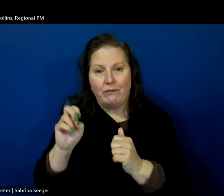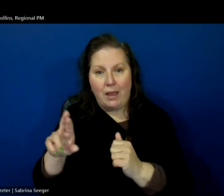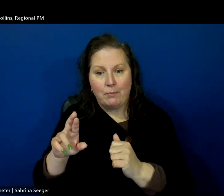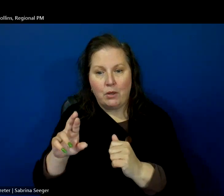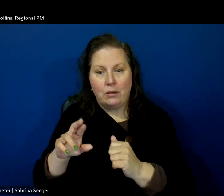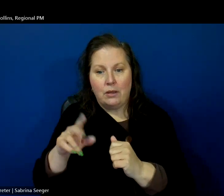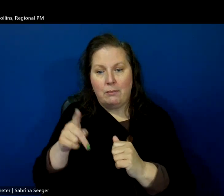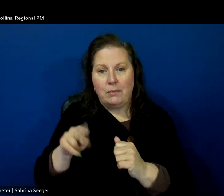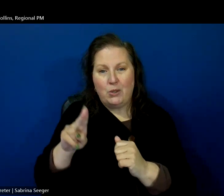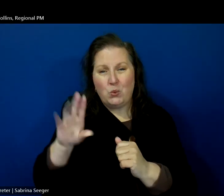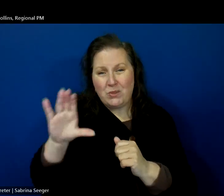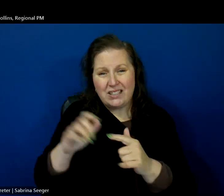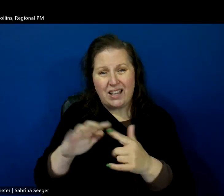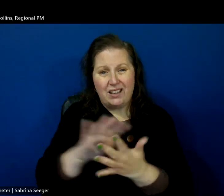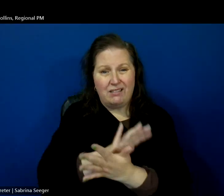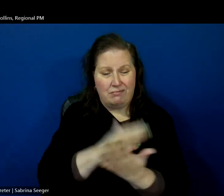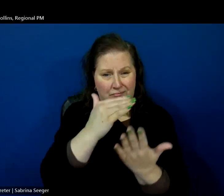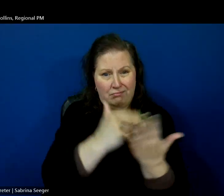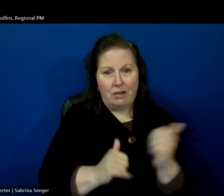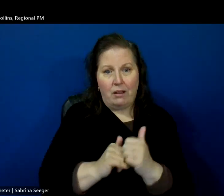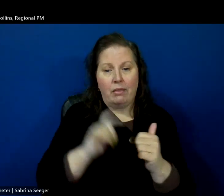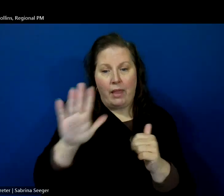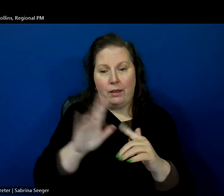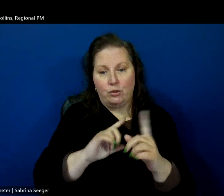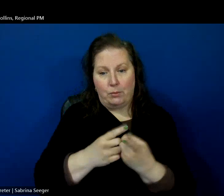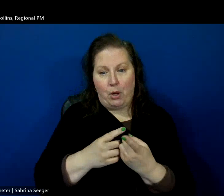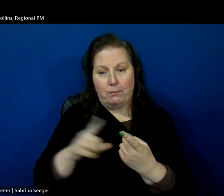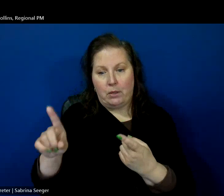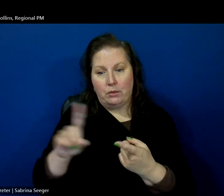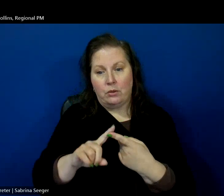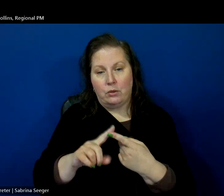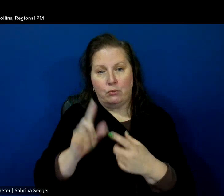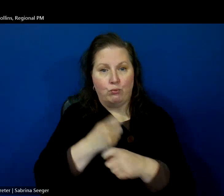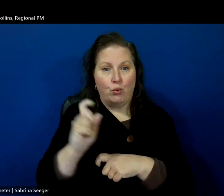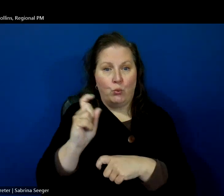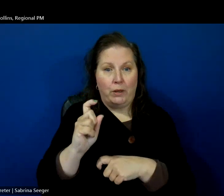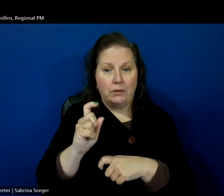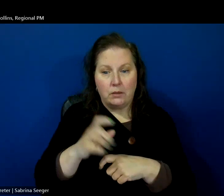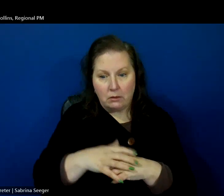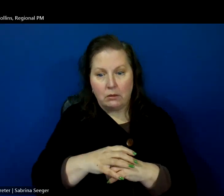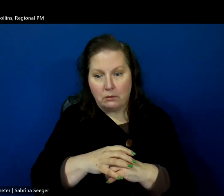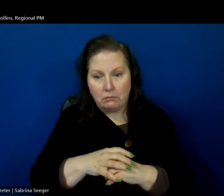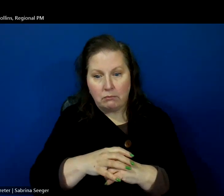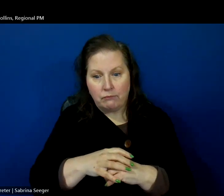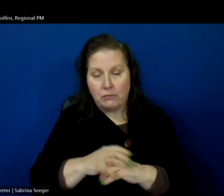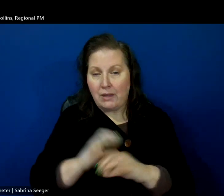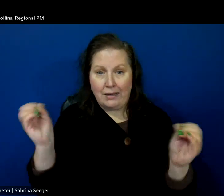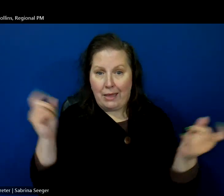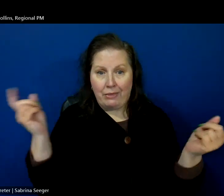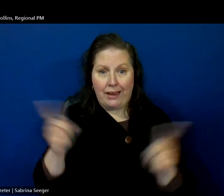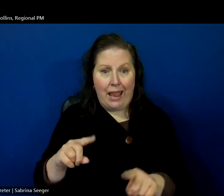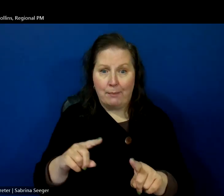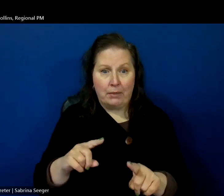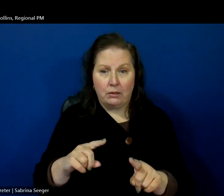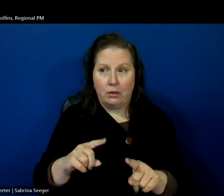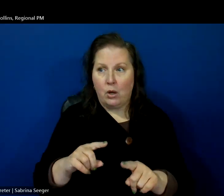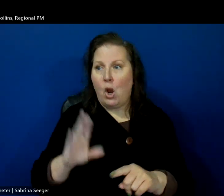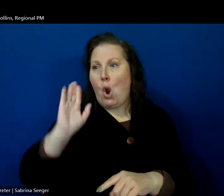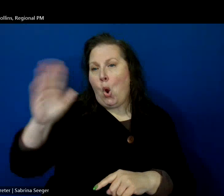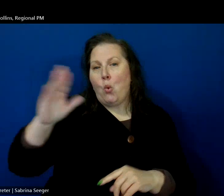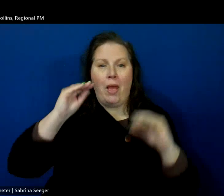PUC docket on it, which your department sabotaged, and nothing came out of it. Oh, we're just going to